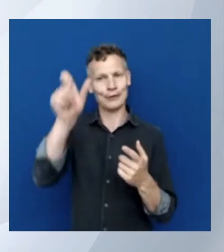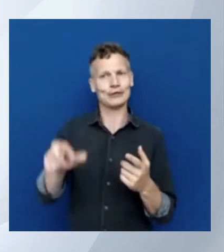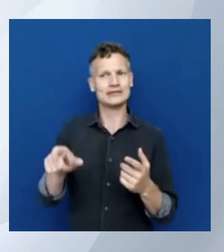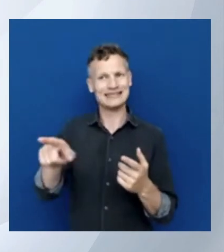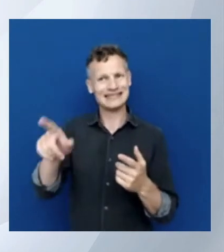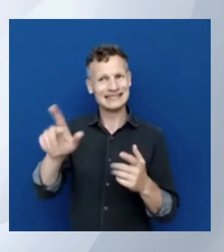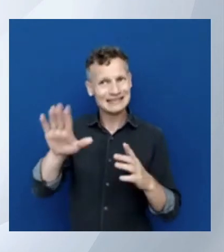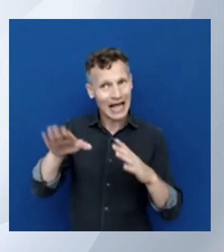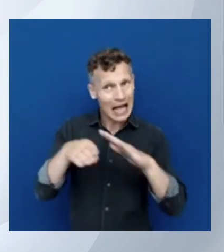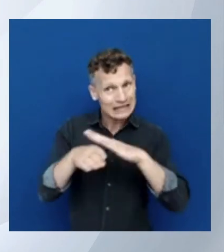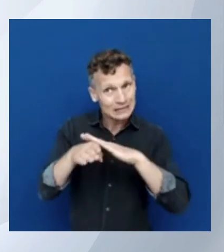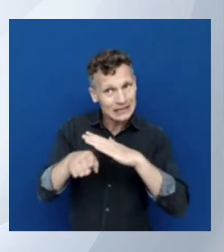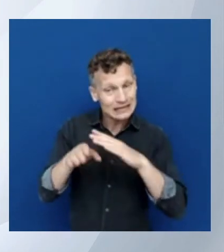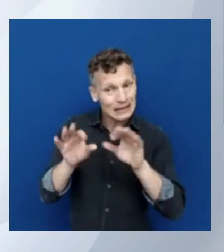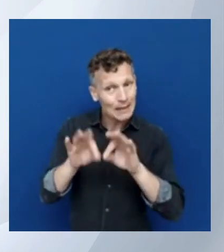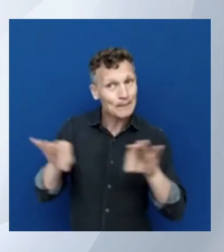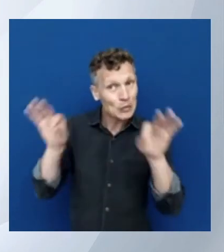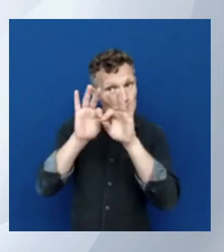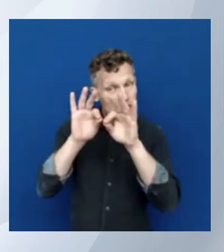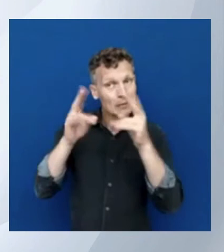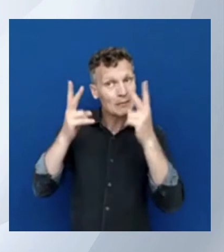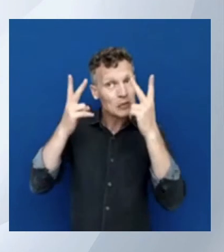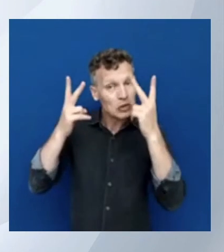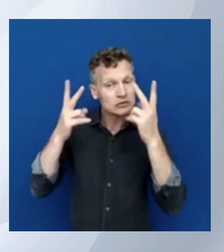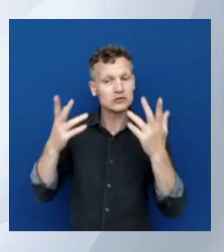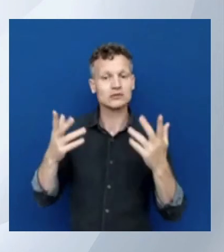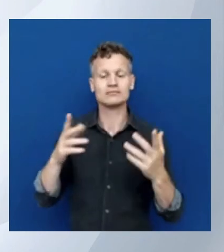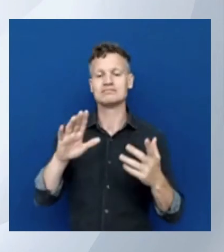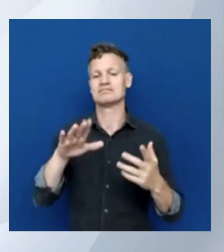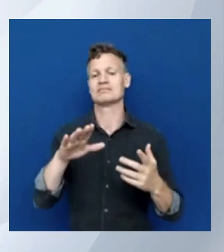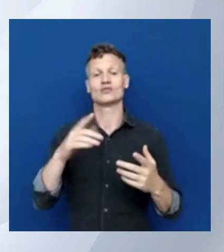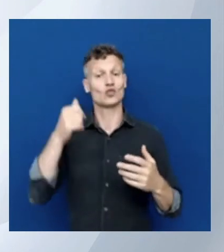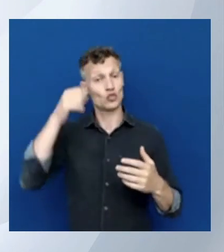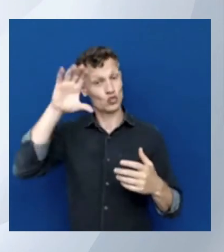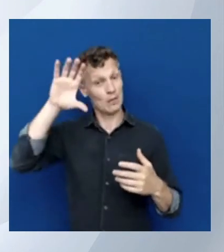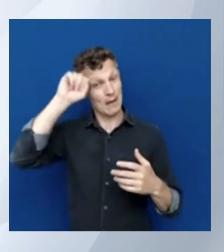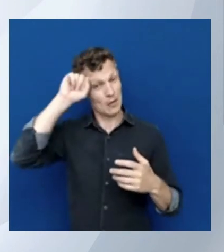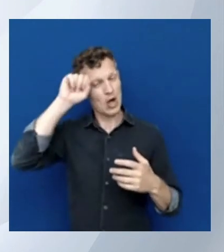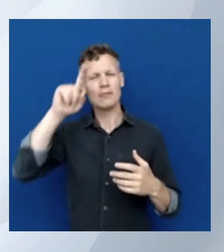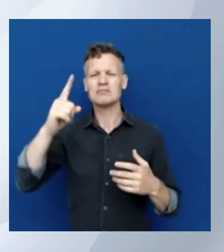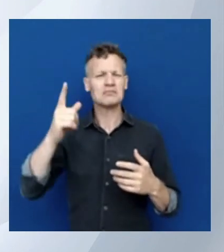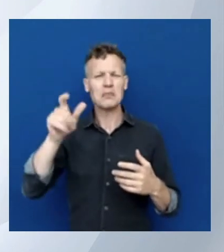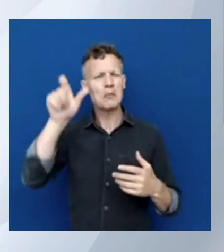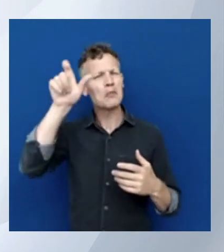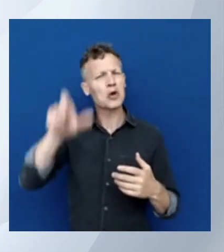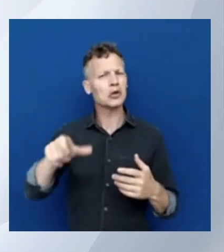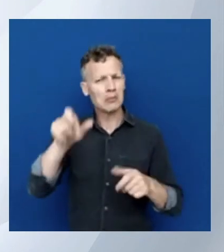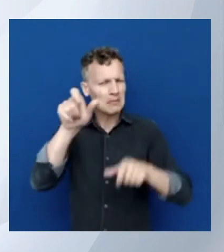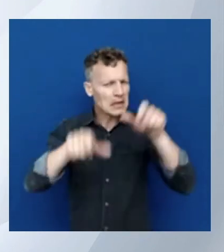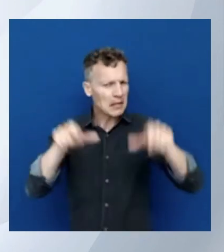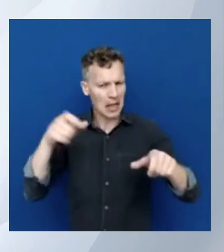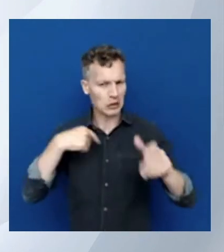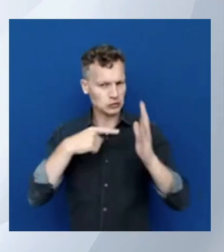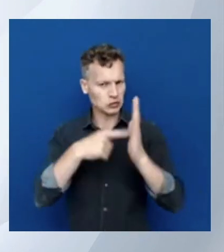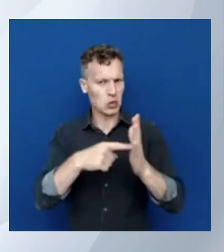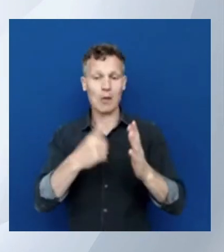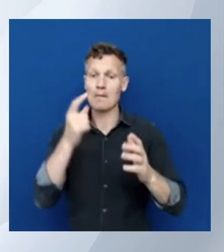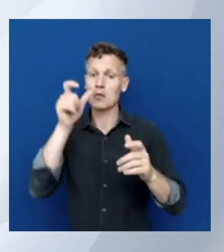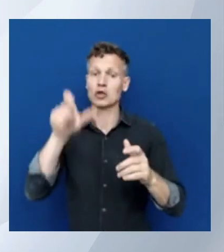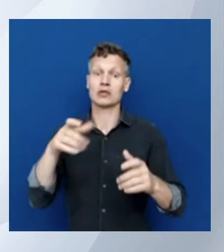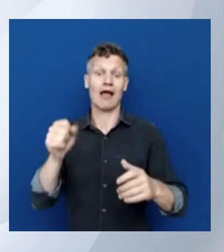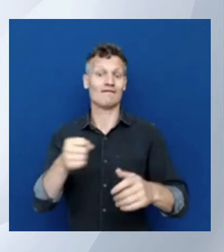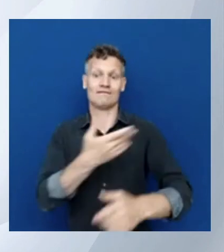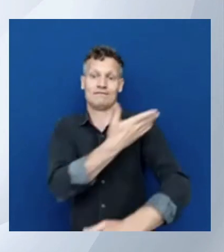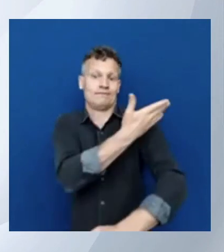Do you remember those persona spectrums? Remember the person who was an amputee? It's very hard to look at